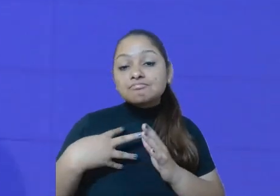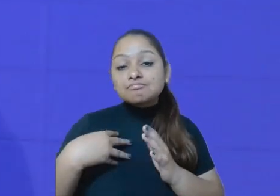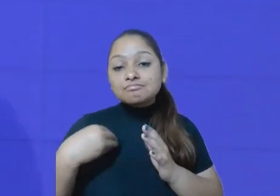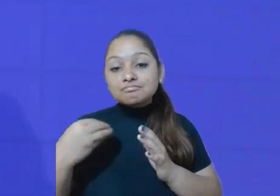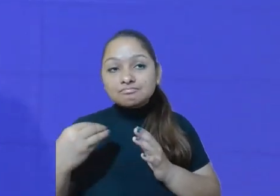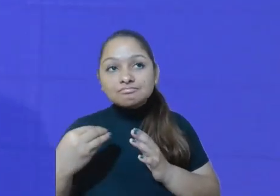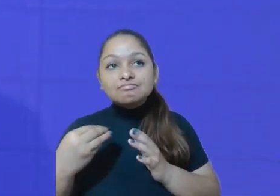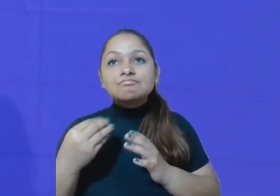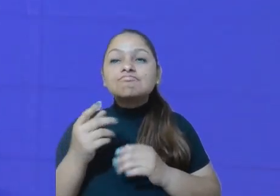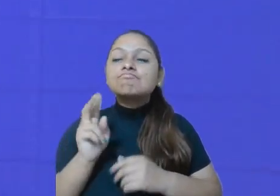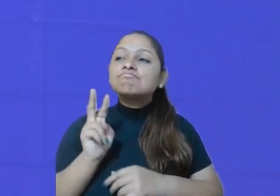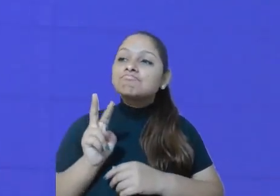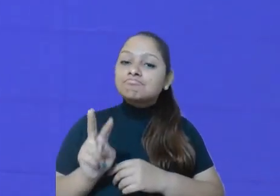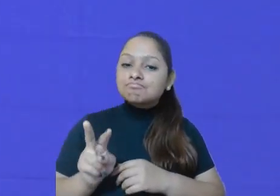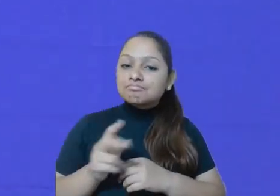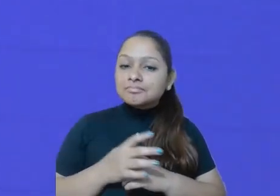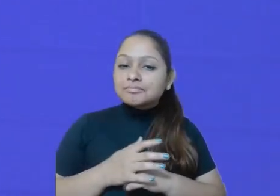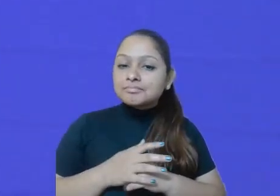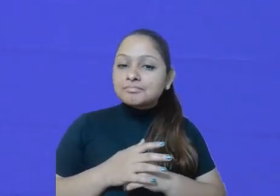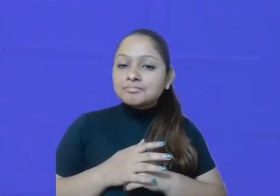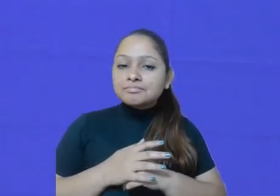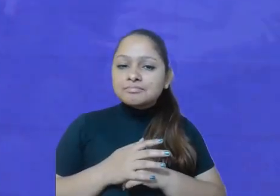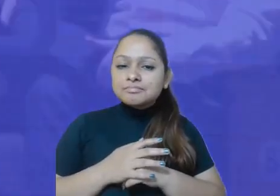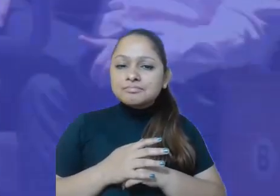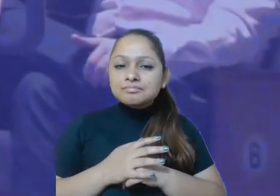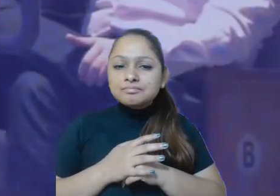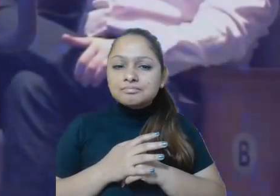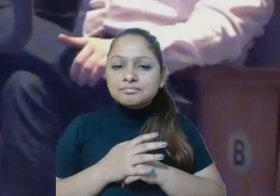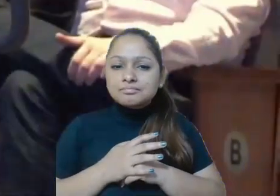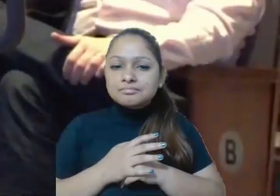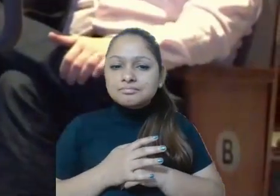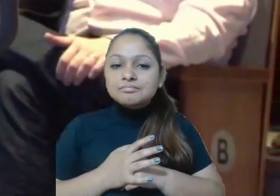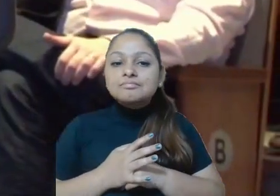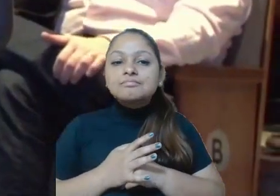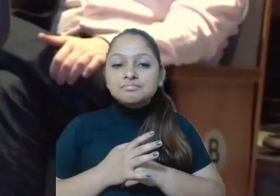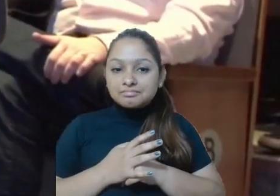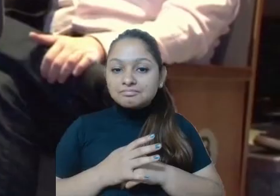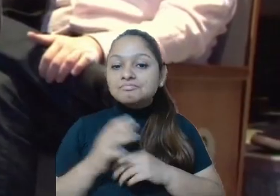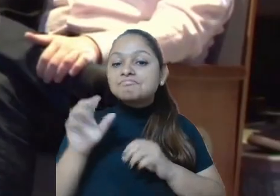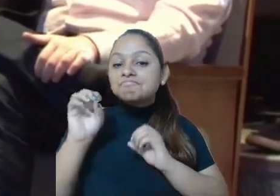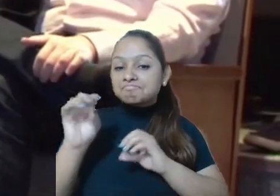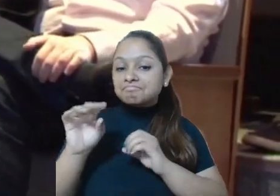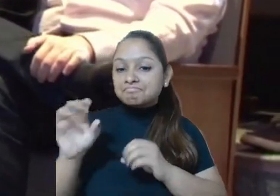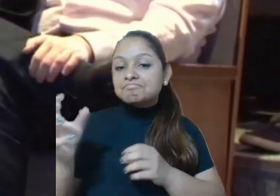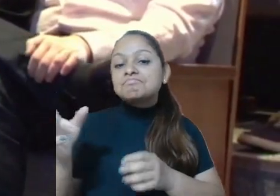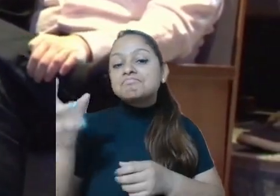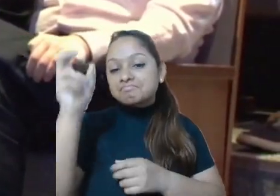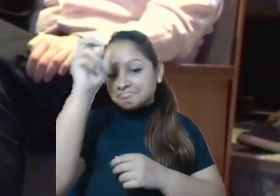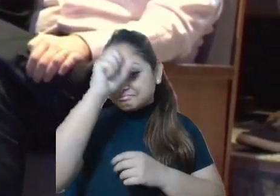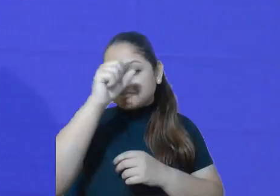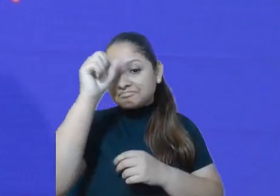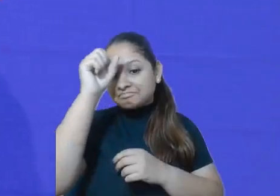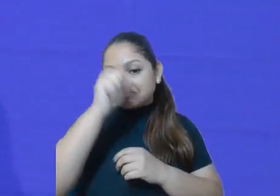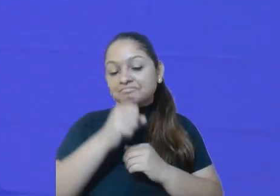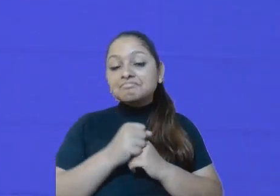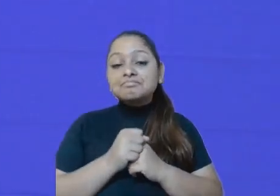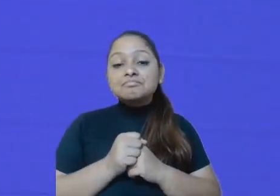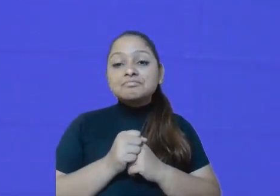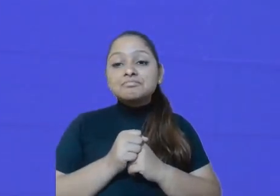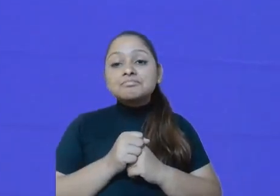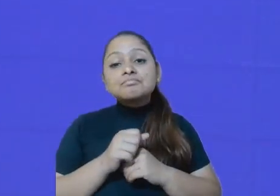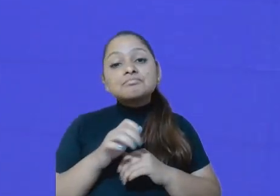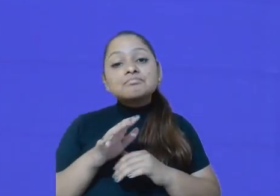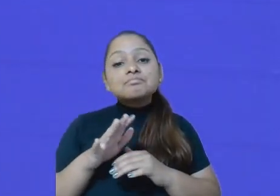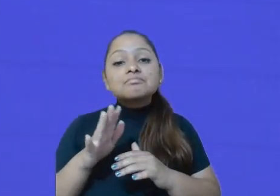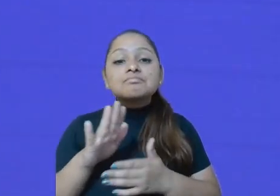make us stay young, but first of all, they make us get old. But I don't agree much